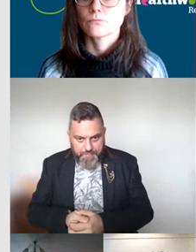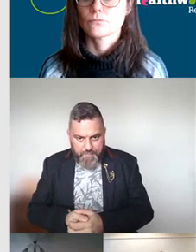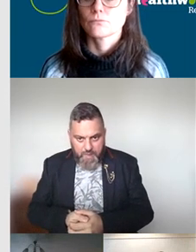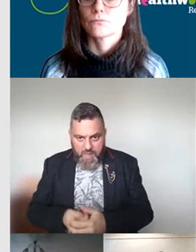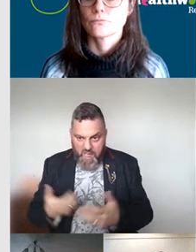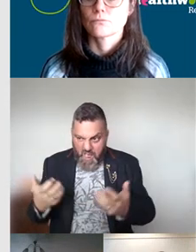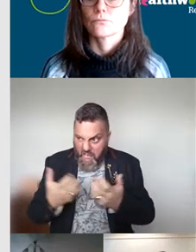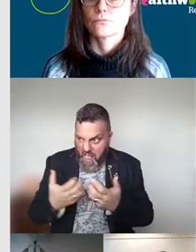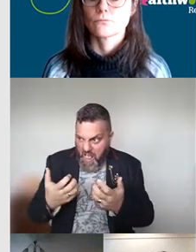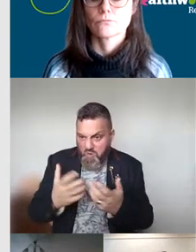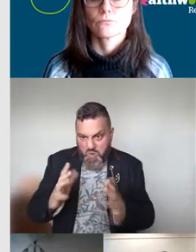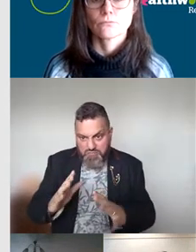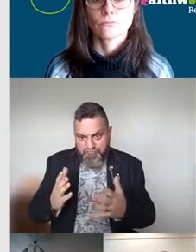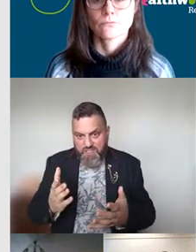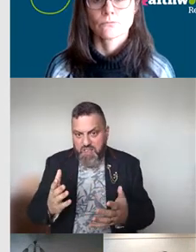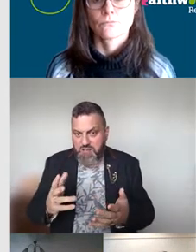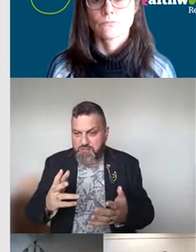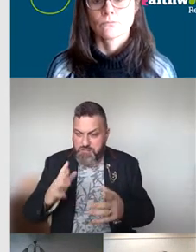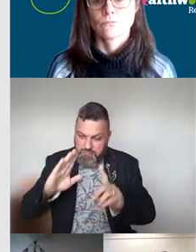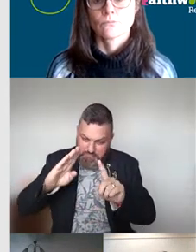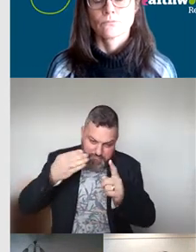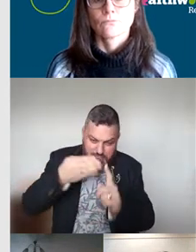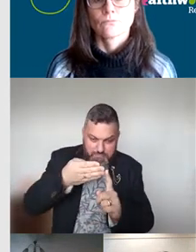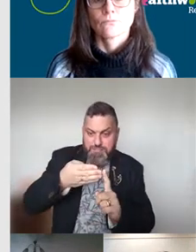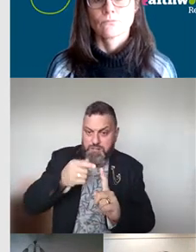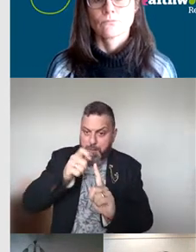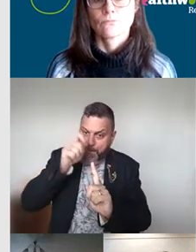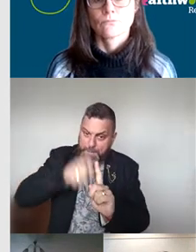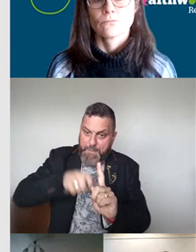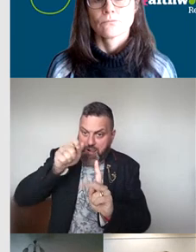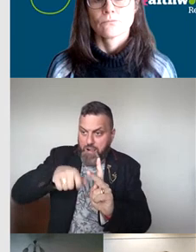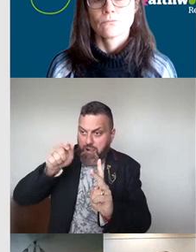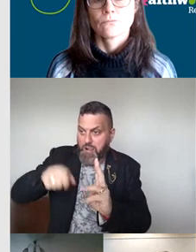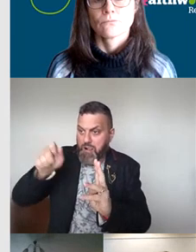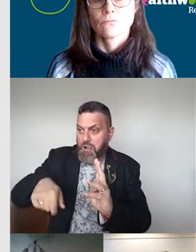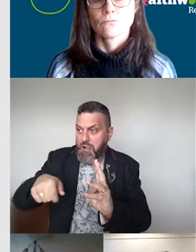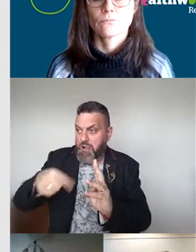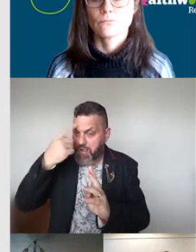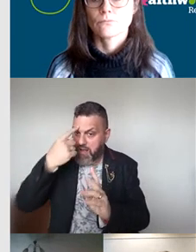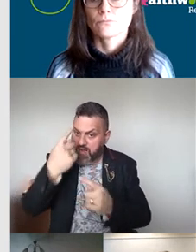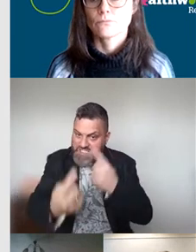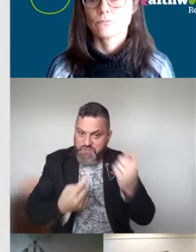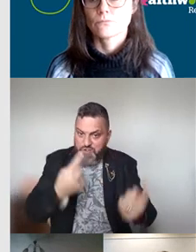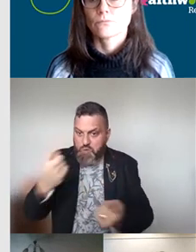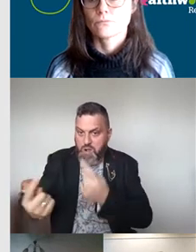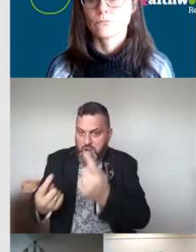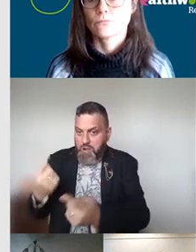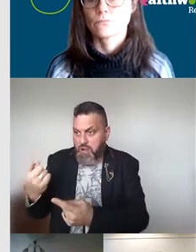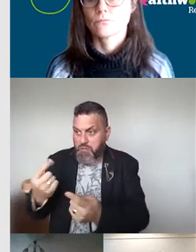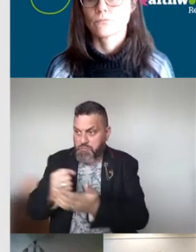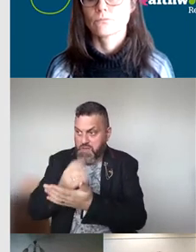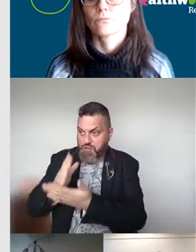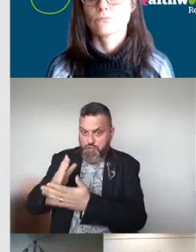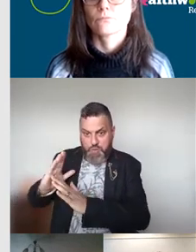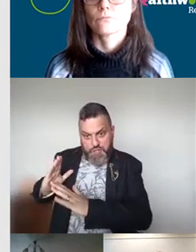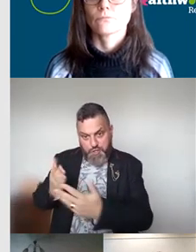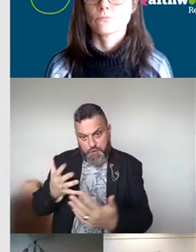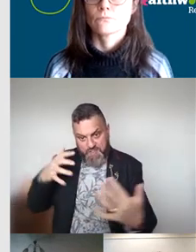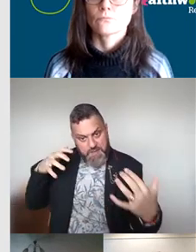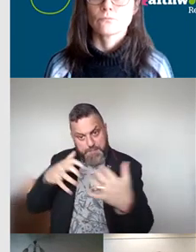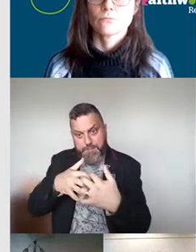way in which those services are designed and doing more working with individuals and communities to ensure that the services that we provide are tailored